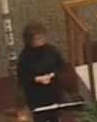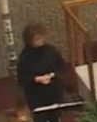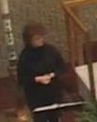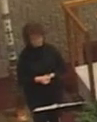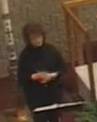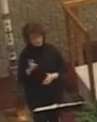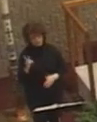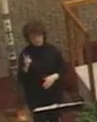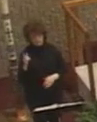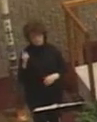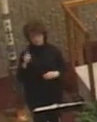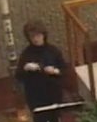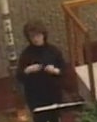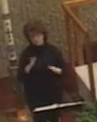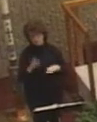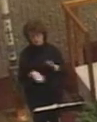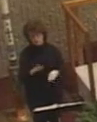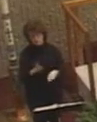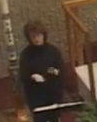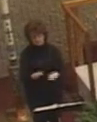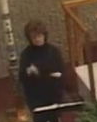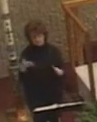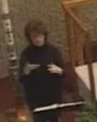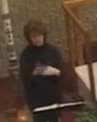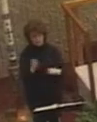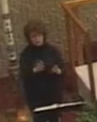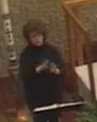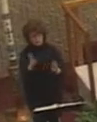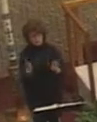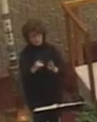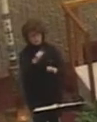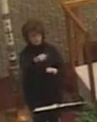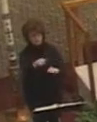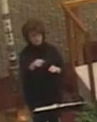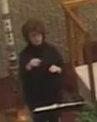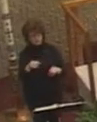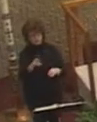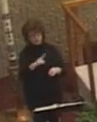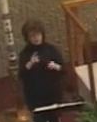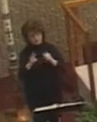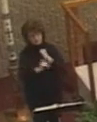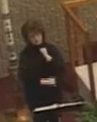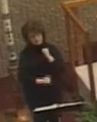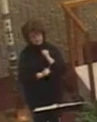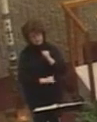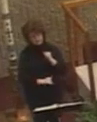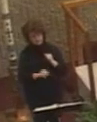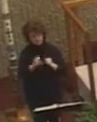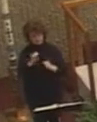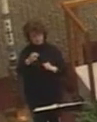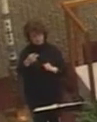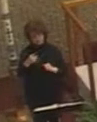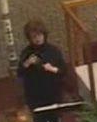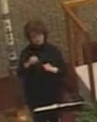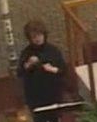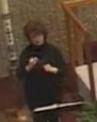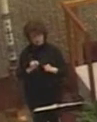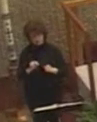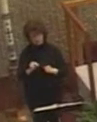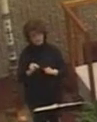As you walk in to the main doors of the National Shrine Basilica of the Immaculate Conception in